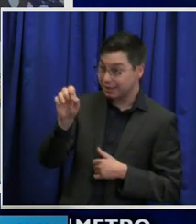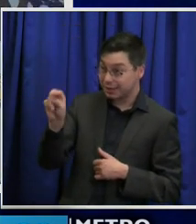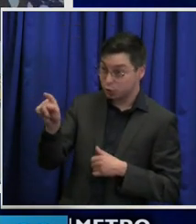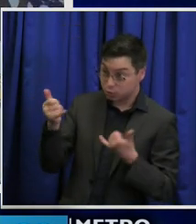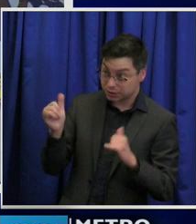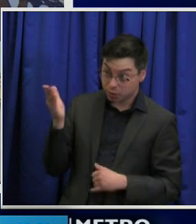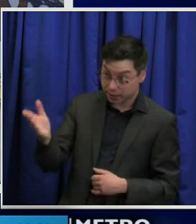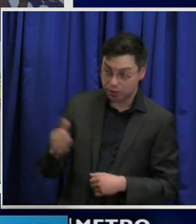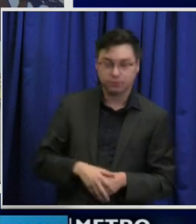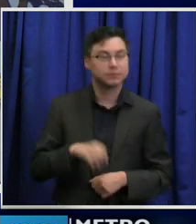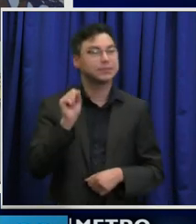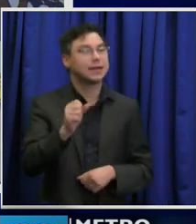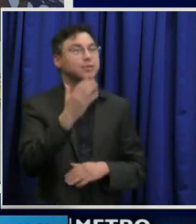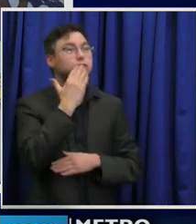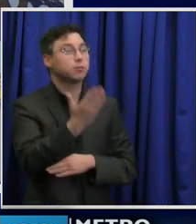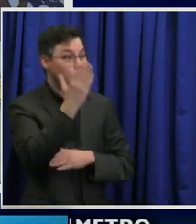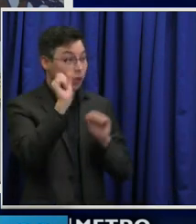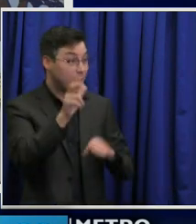Yes, I am. Good morning. Can you hear me?